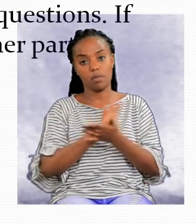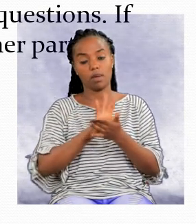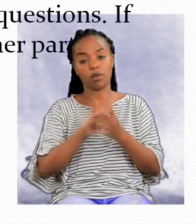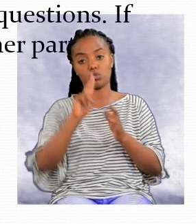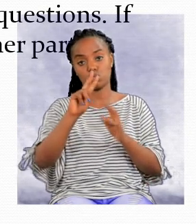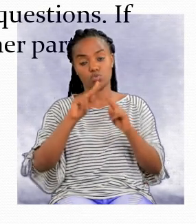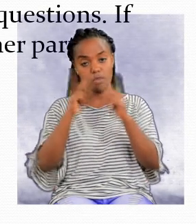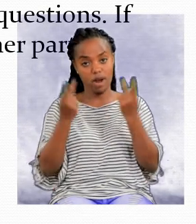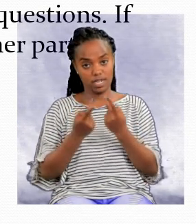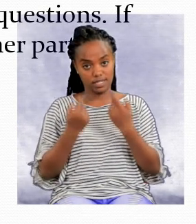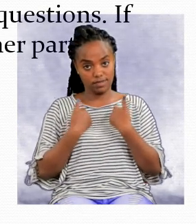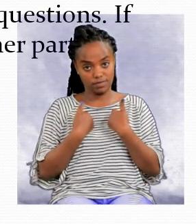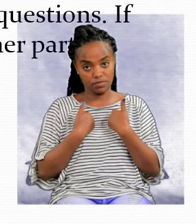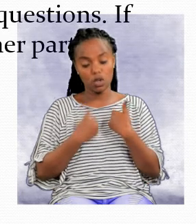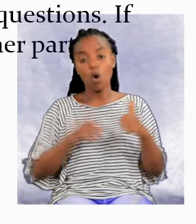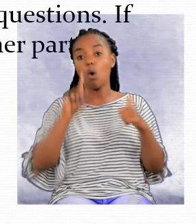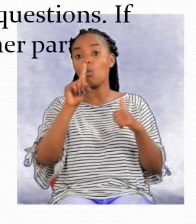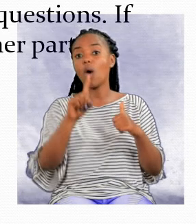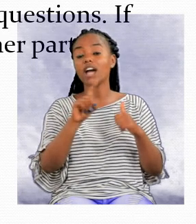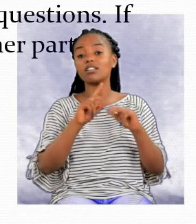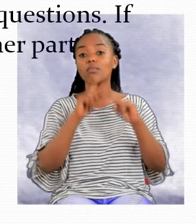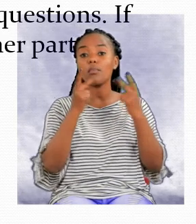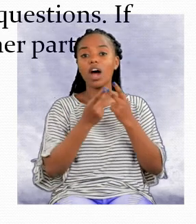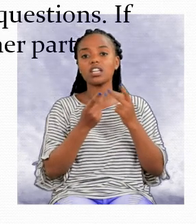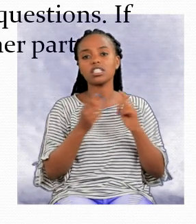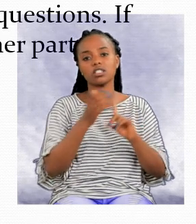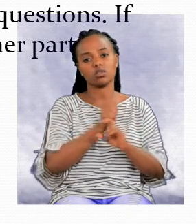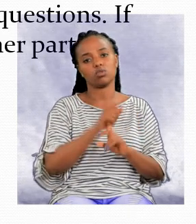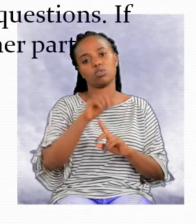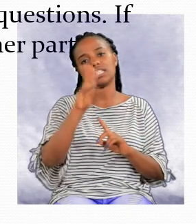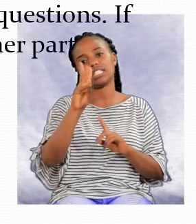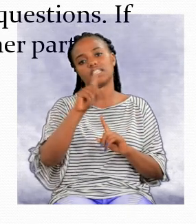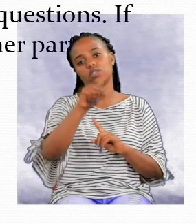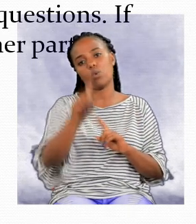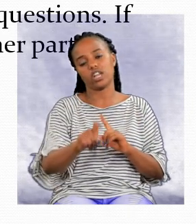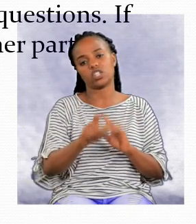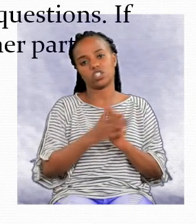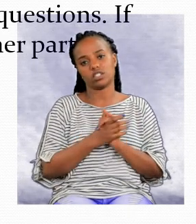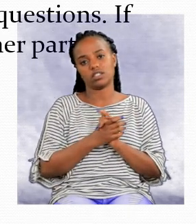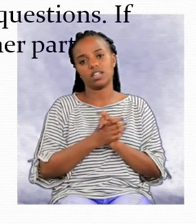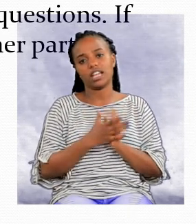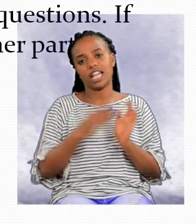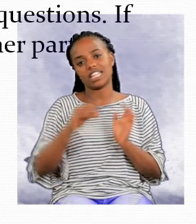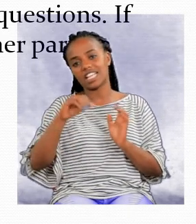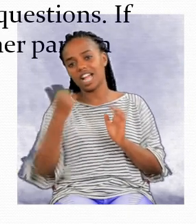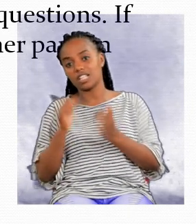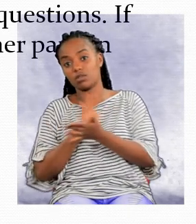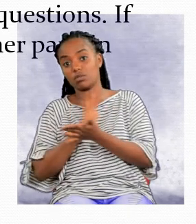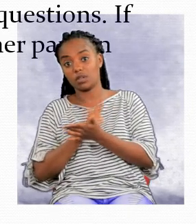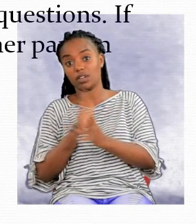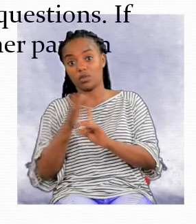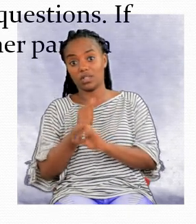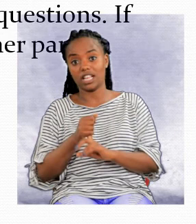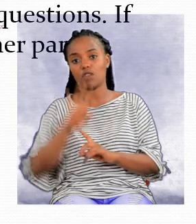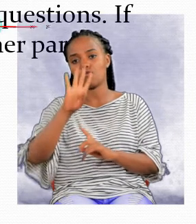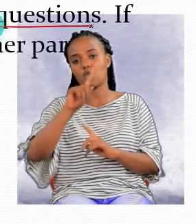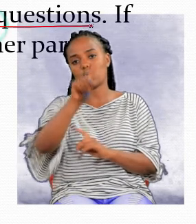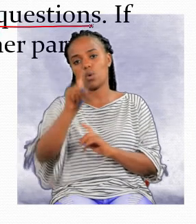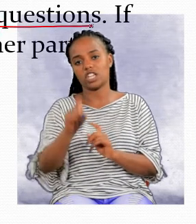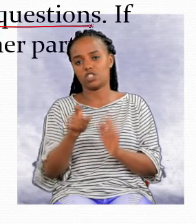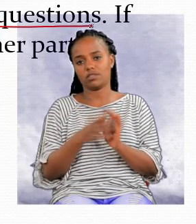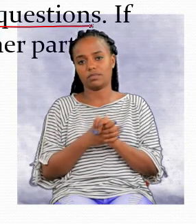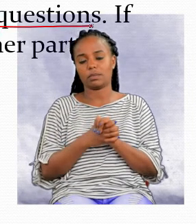parts, where one part contains 6 questions and the other part contains 4